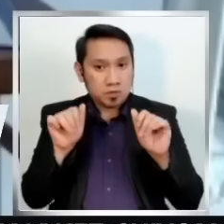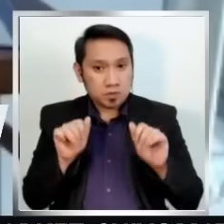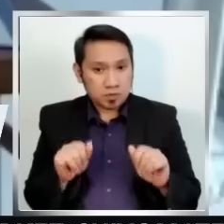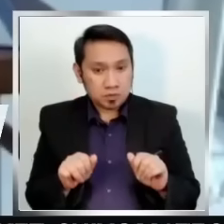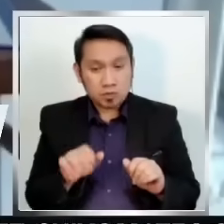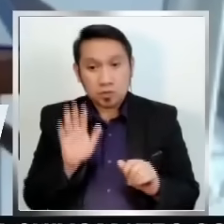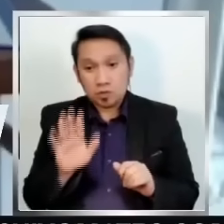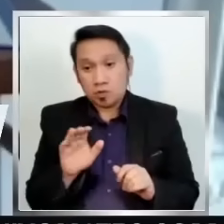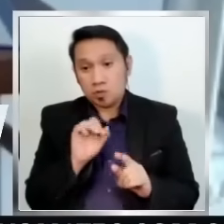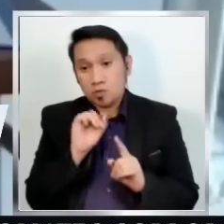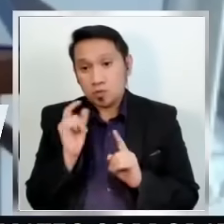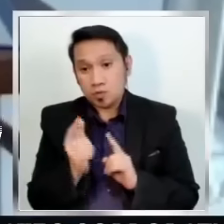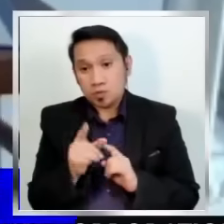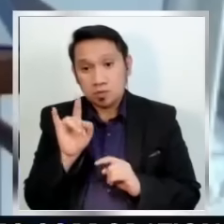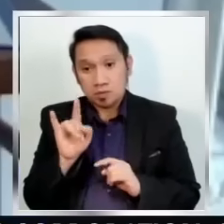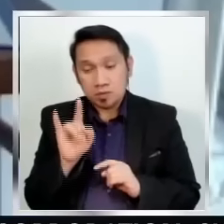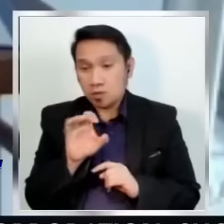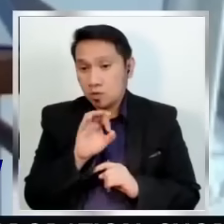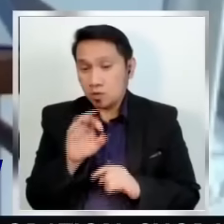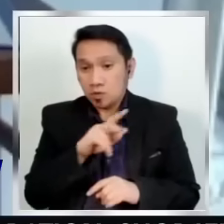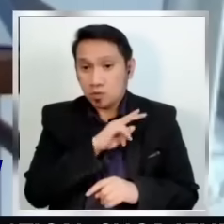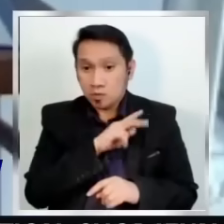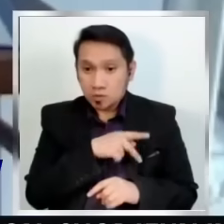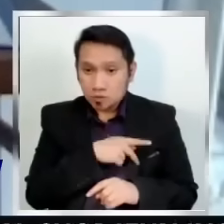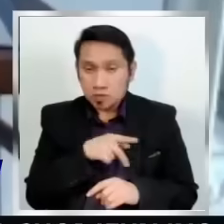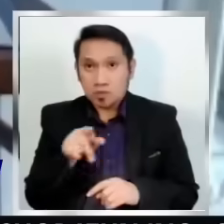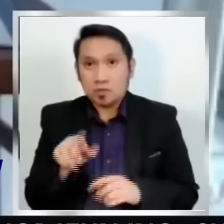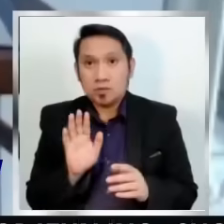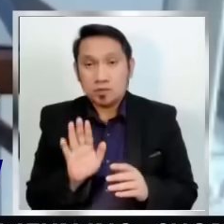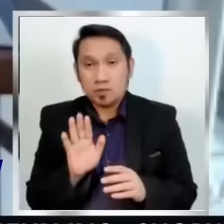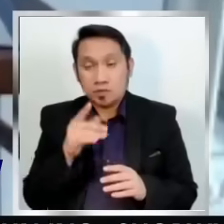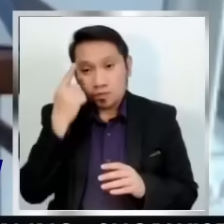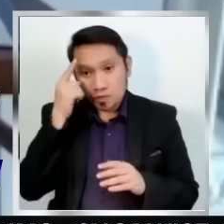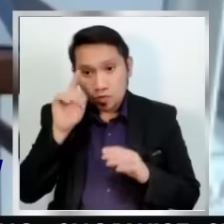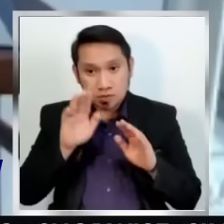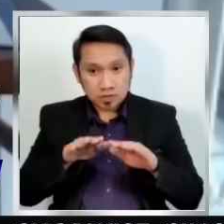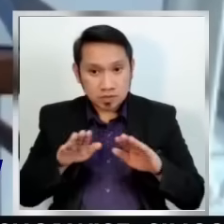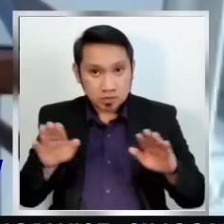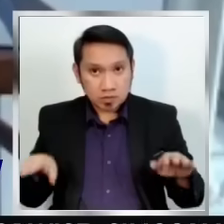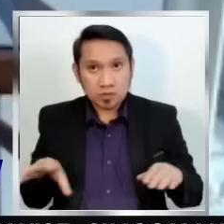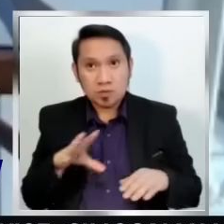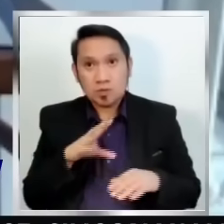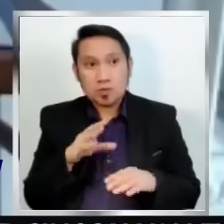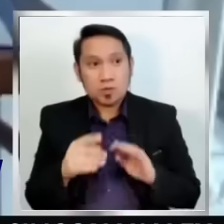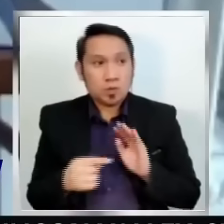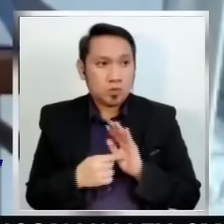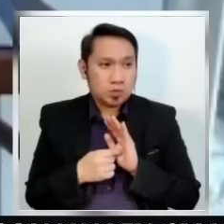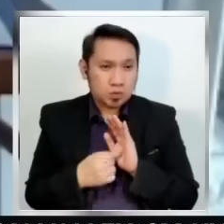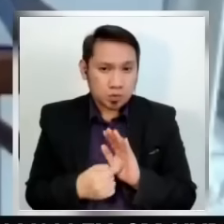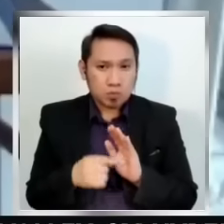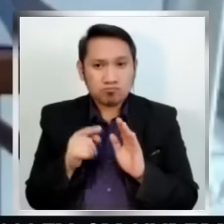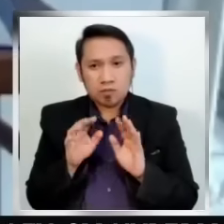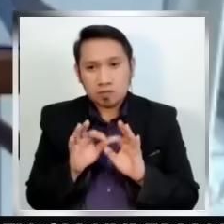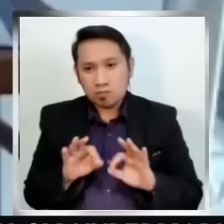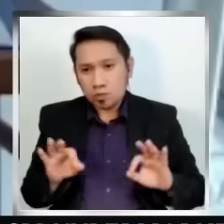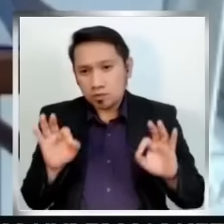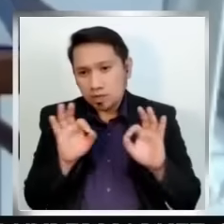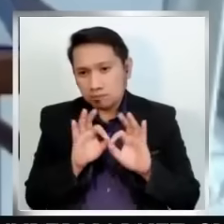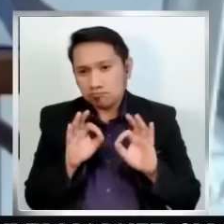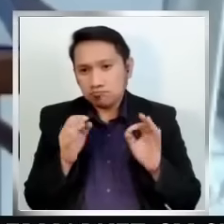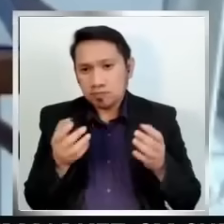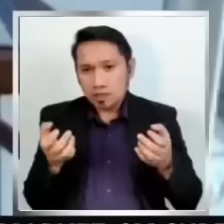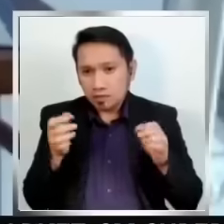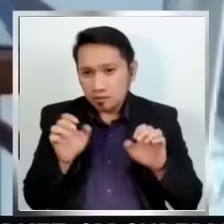media or your own personal social media for your children, just show important life events like